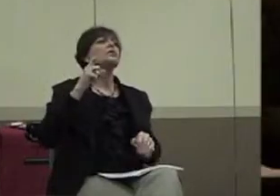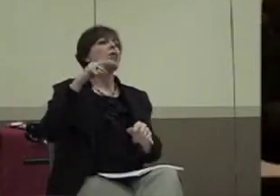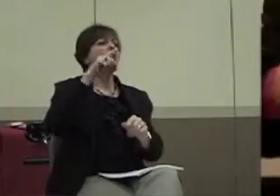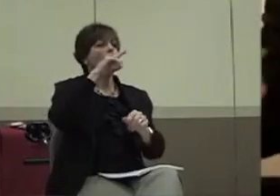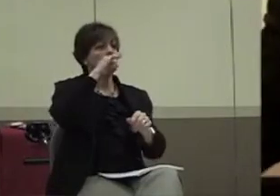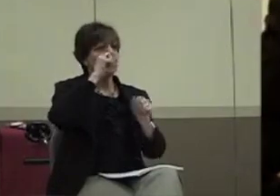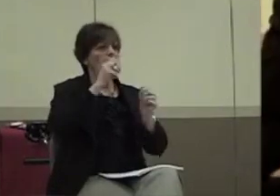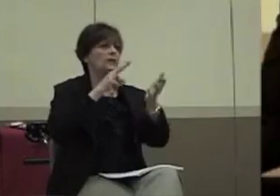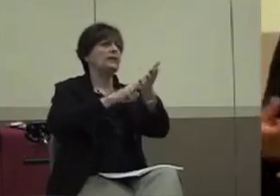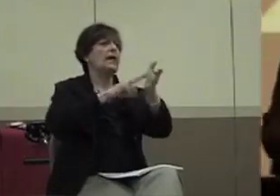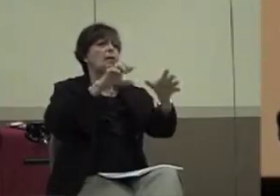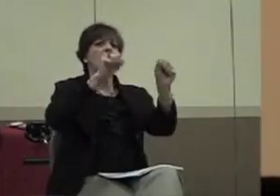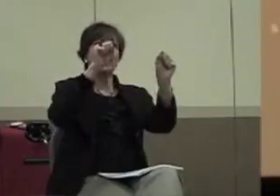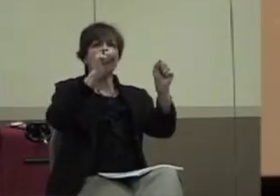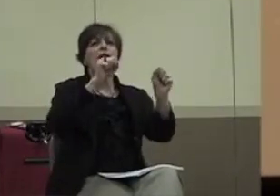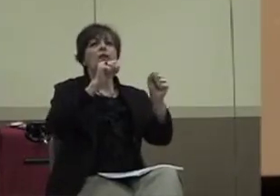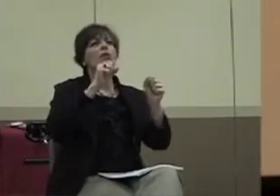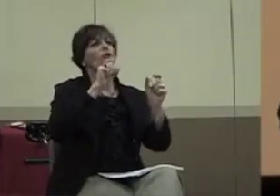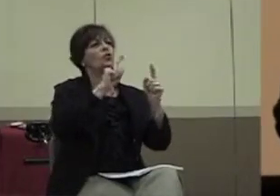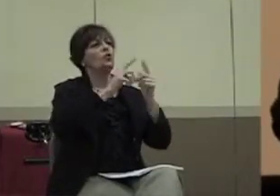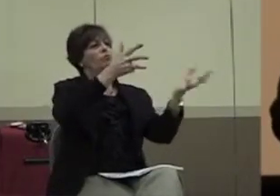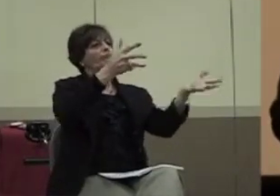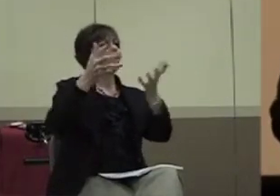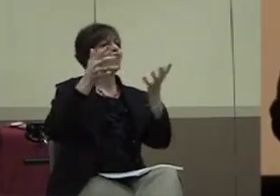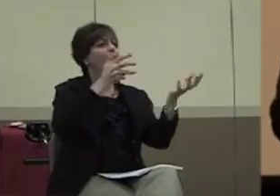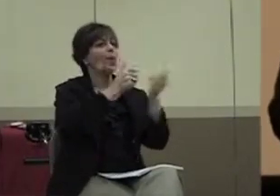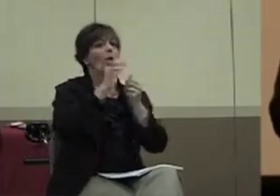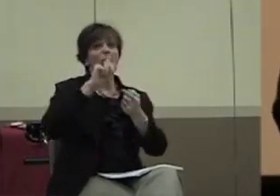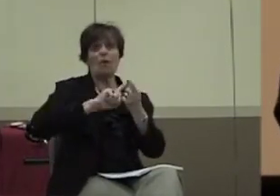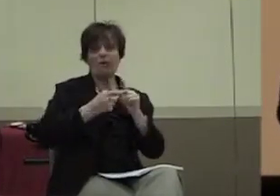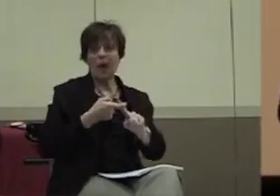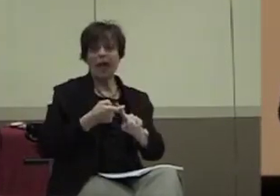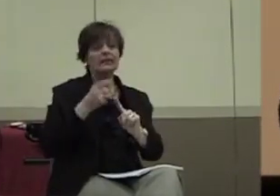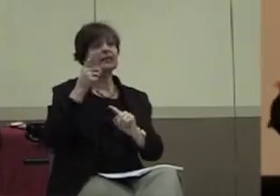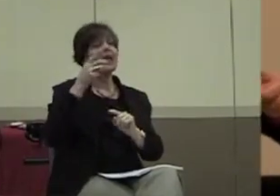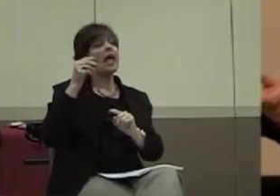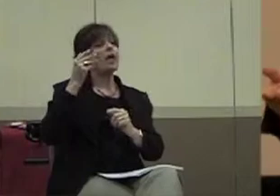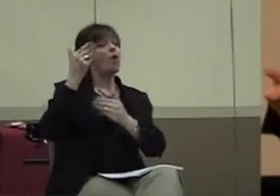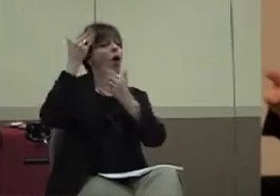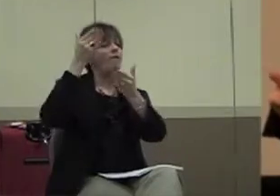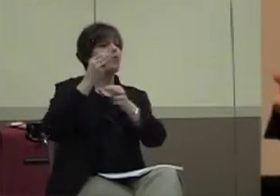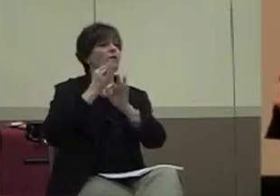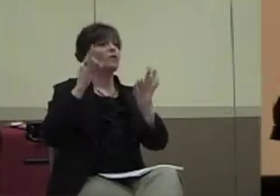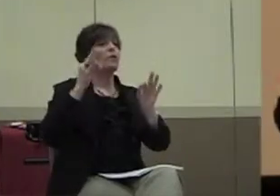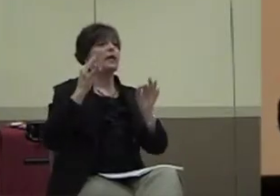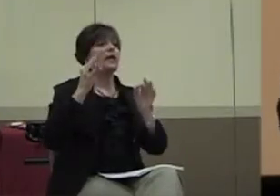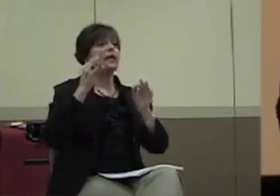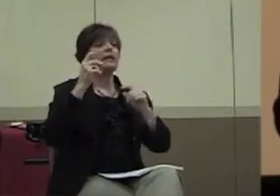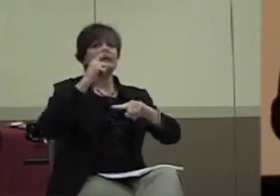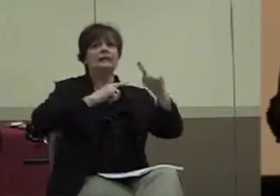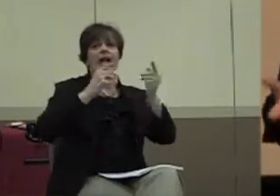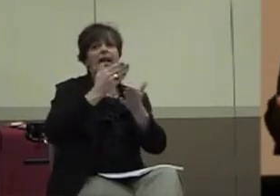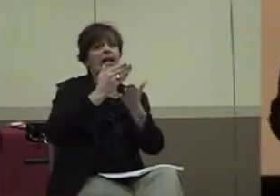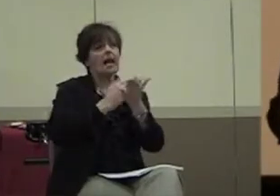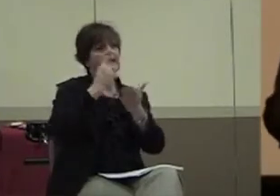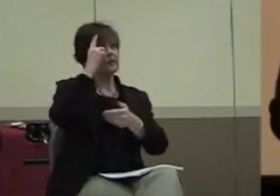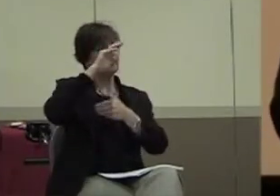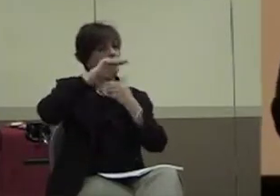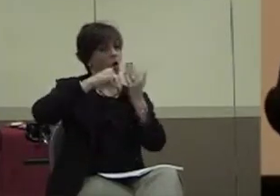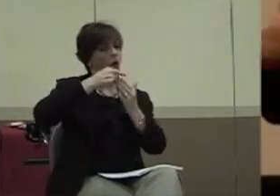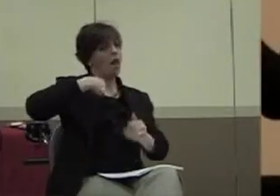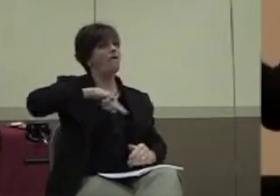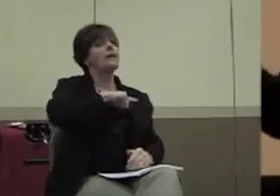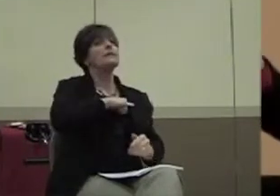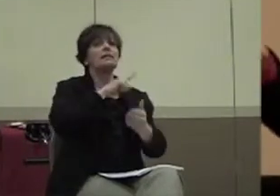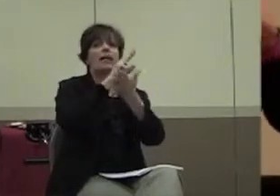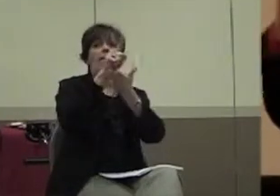up and take it so that they could have conversations with their friends. And they offered free sign lessons for all of us